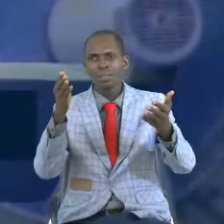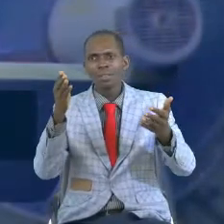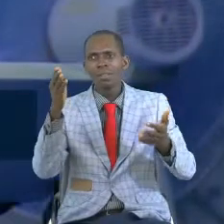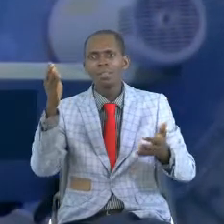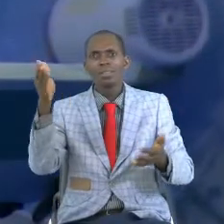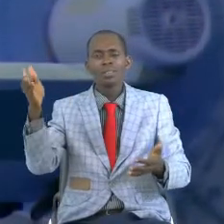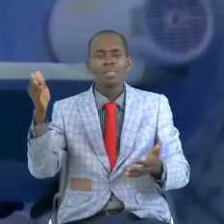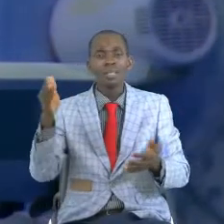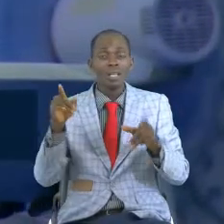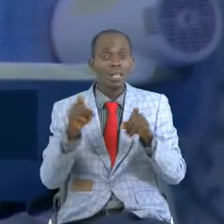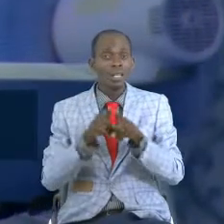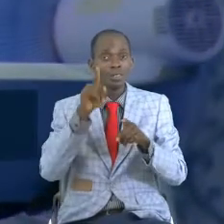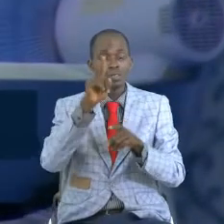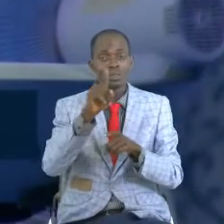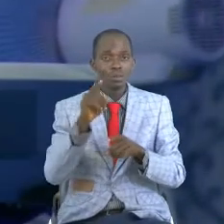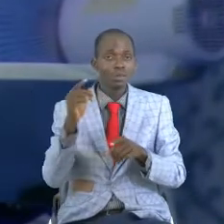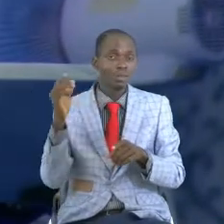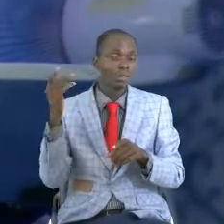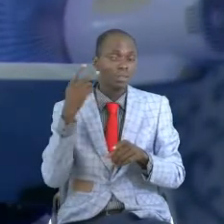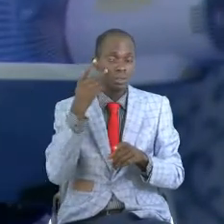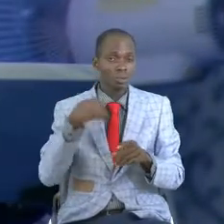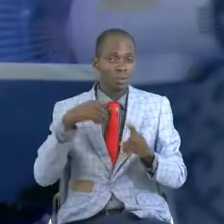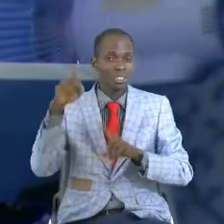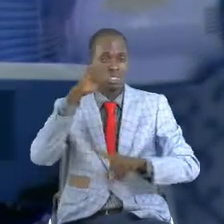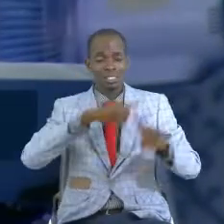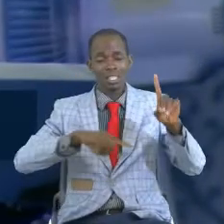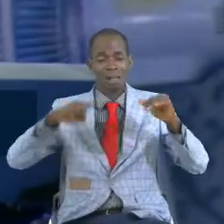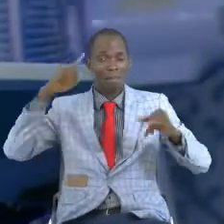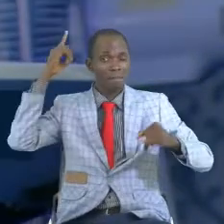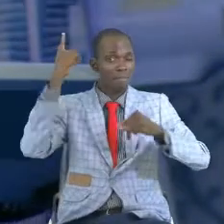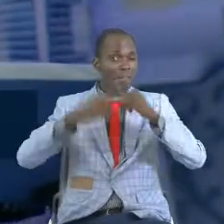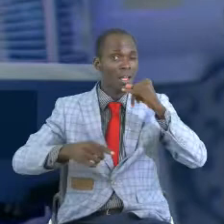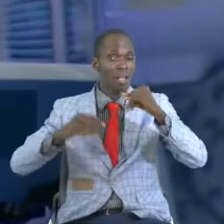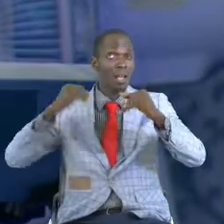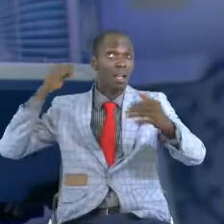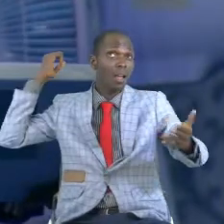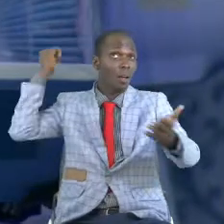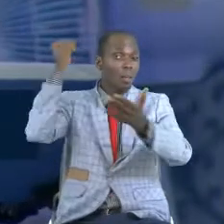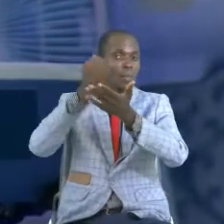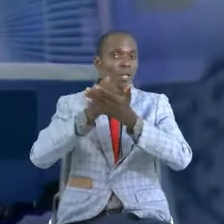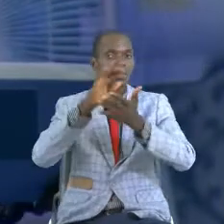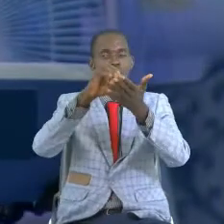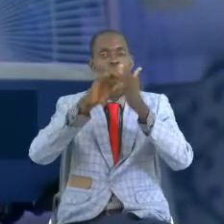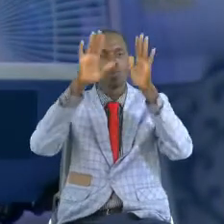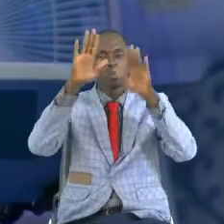final amen, your miracle is right there with you.